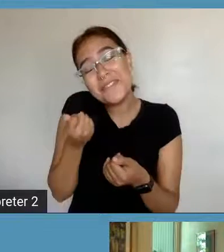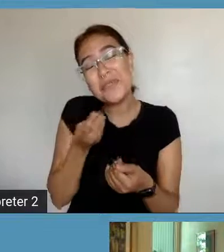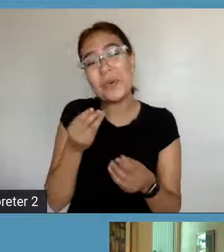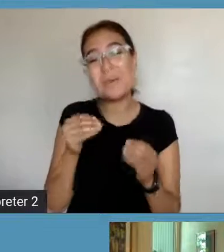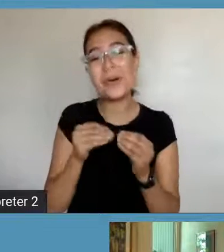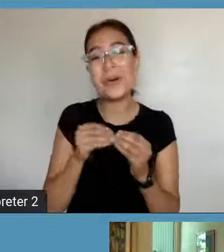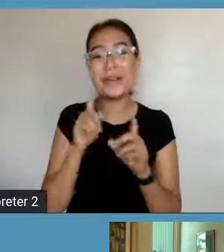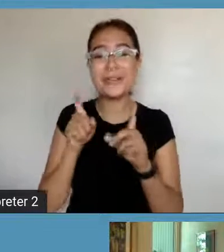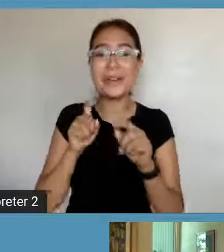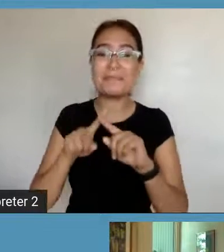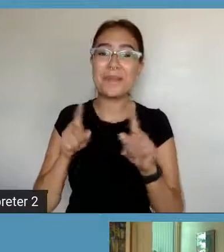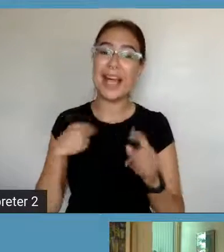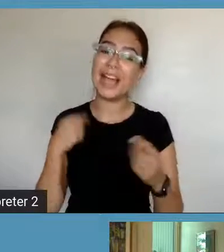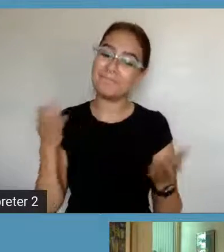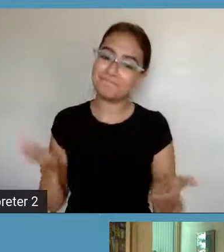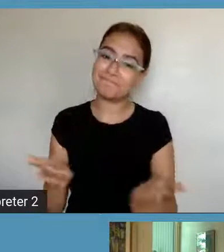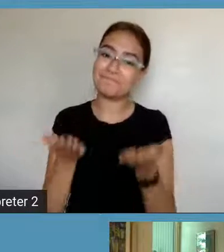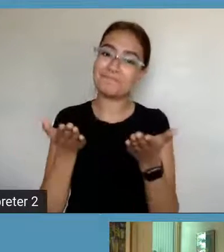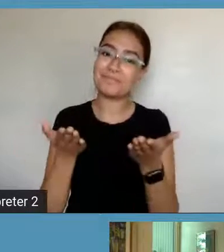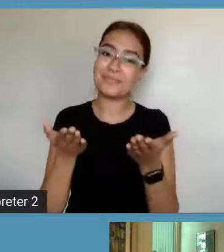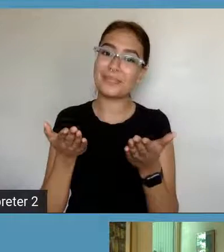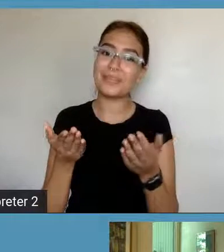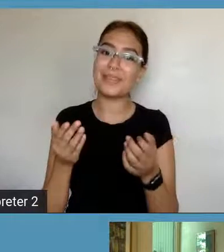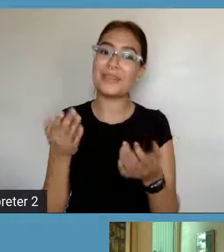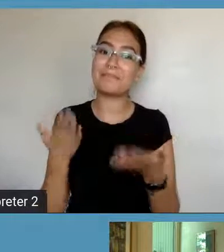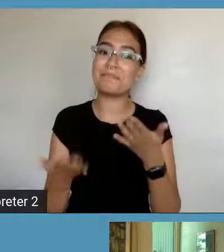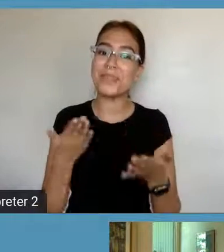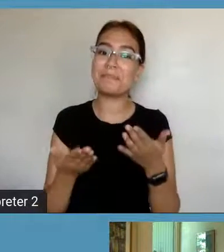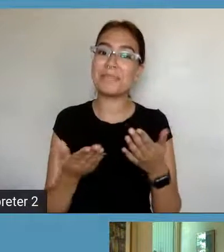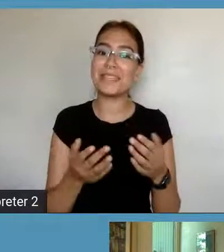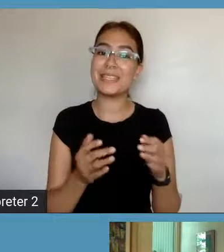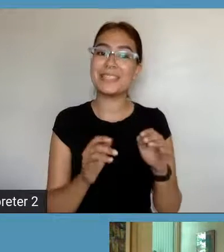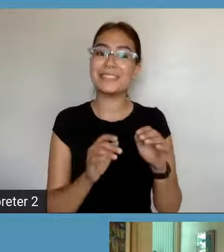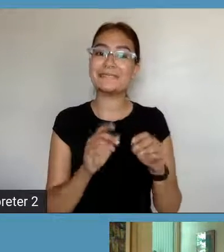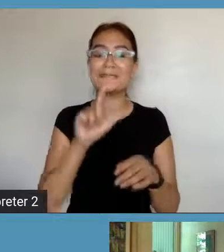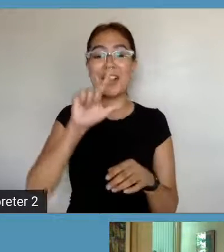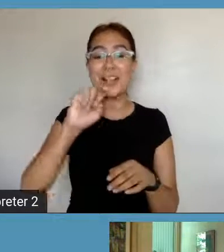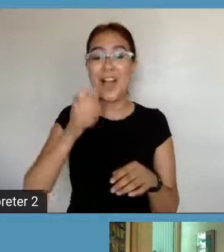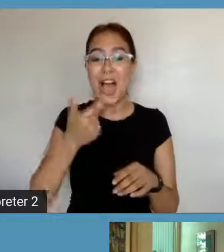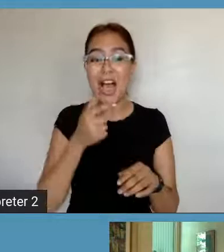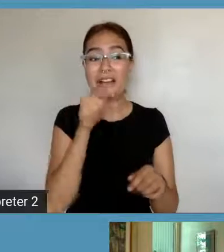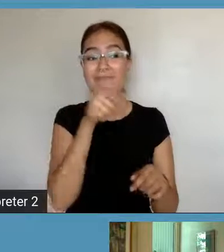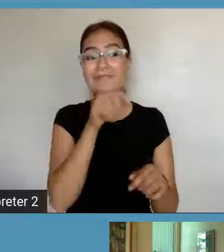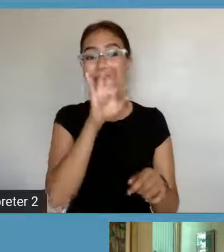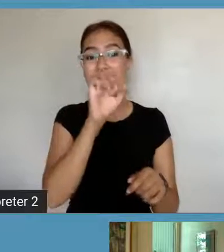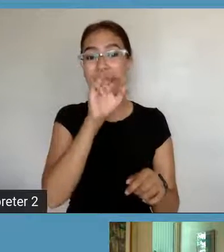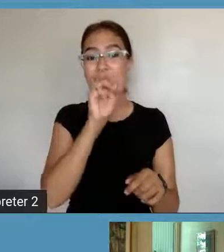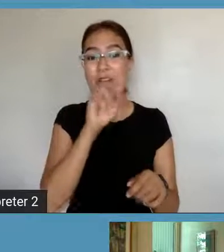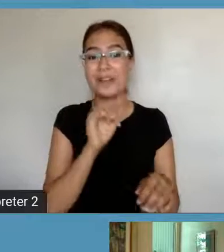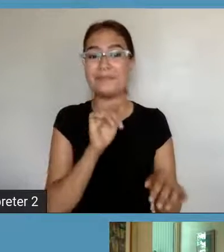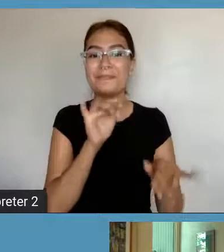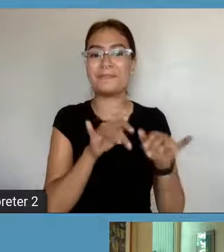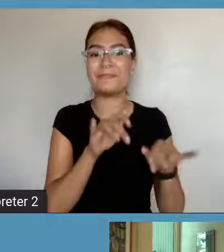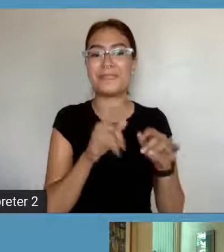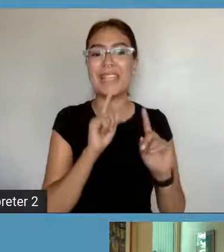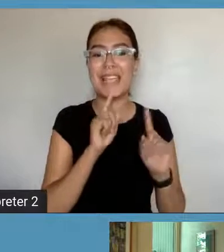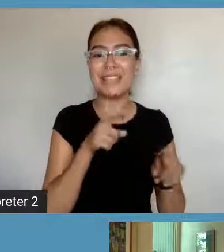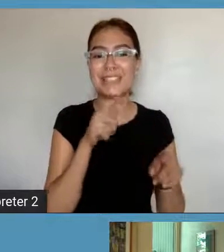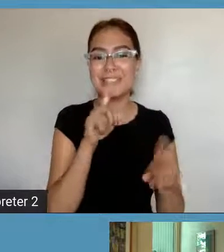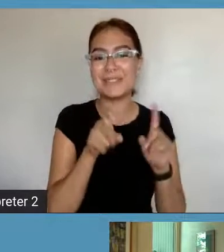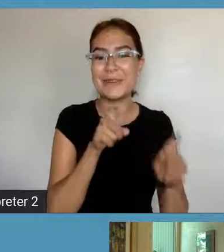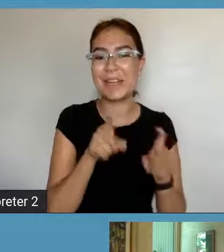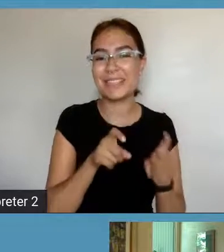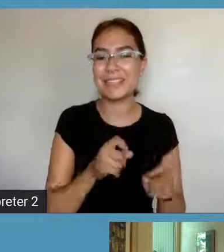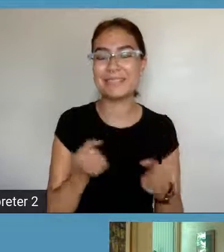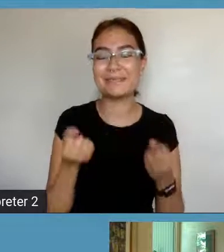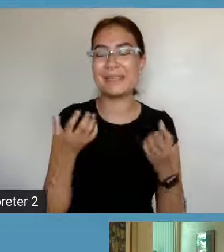you to perhaps log into the forum and answer those for some of our folks. Lots of great questions in there.